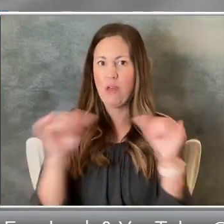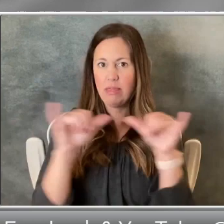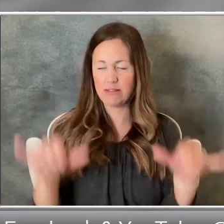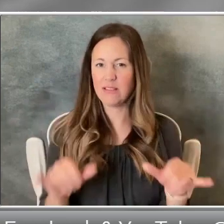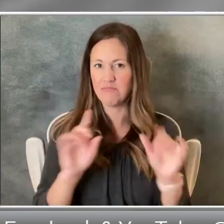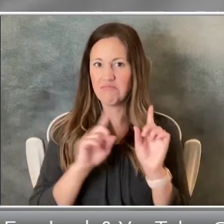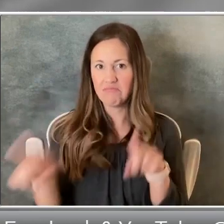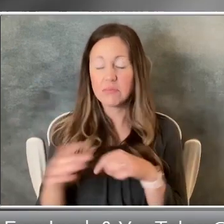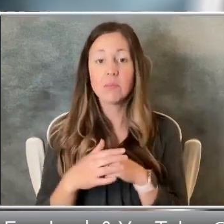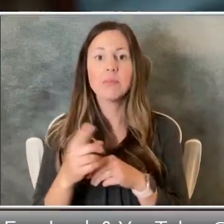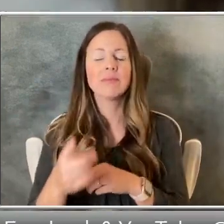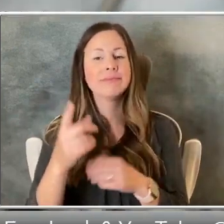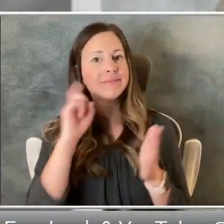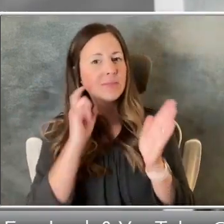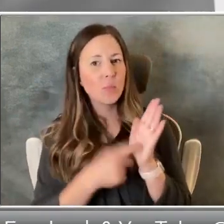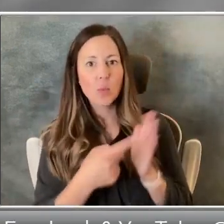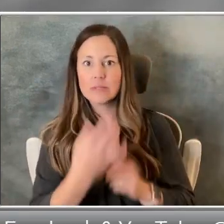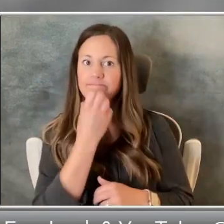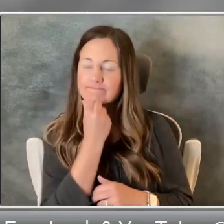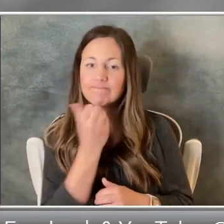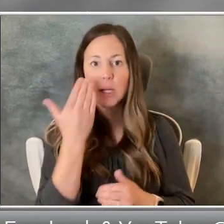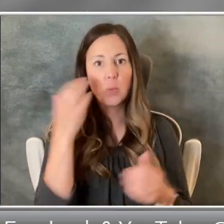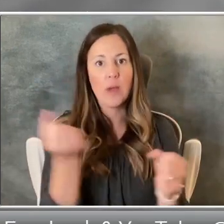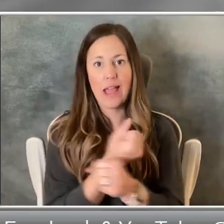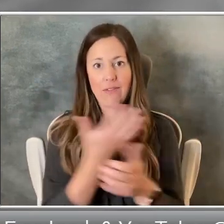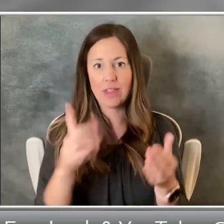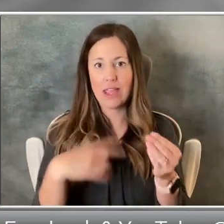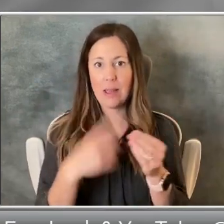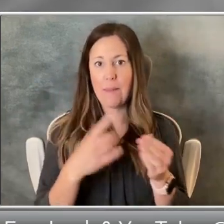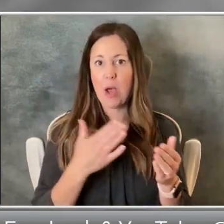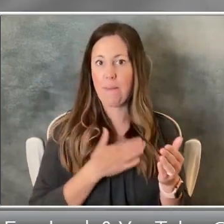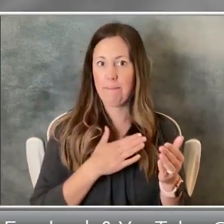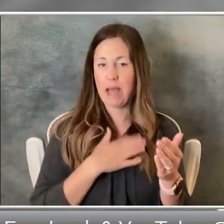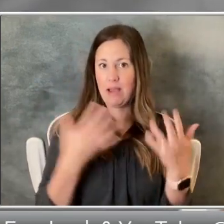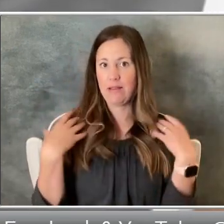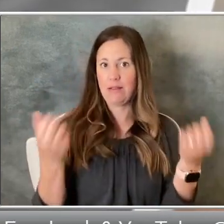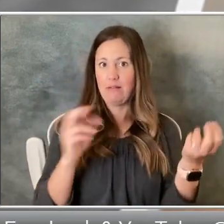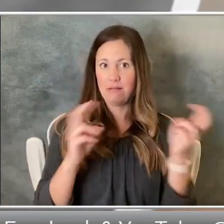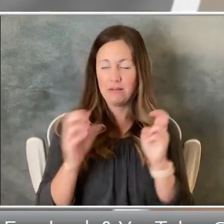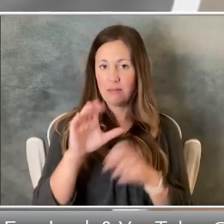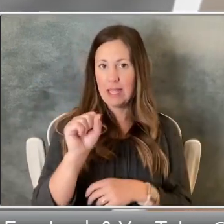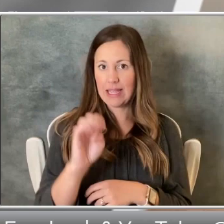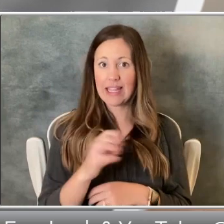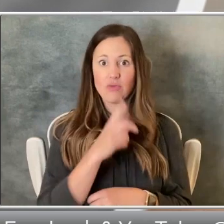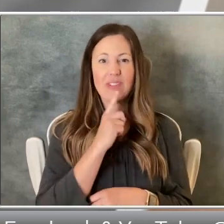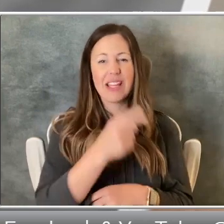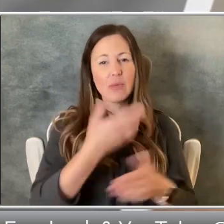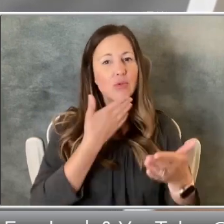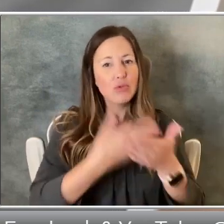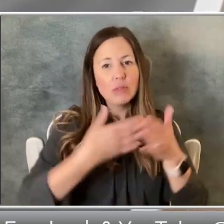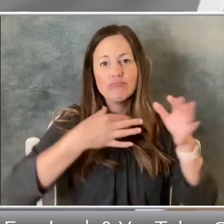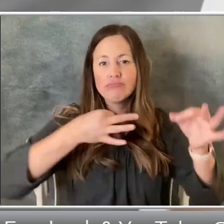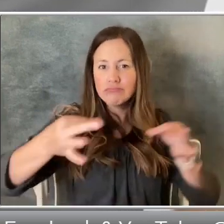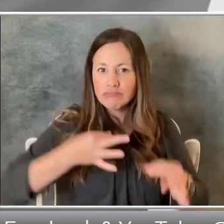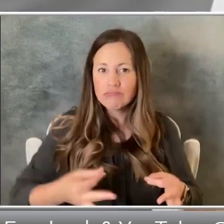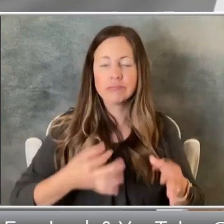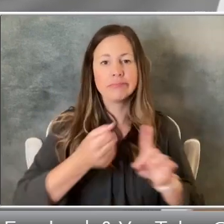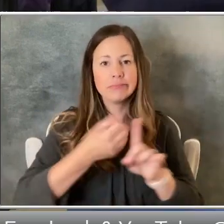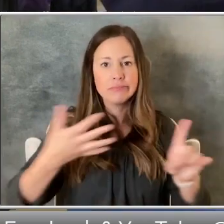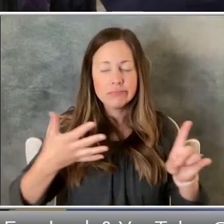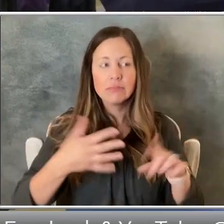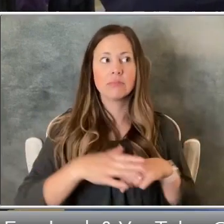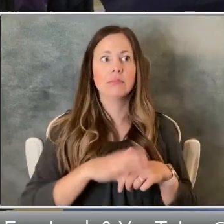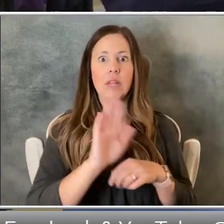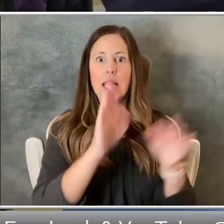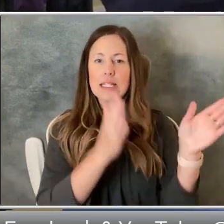he knew exactly my case, and he was very, very good at describing, you know, here's what I think it is, here's what my plan